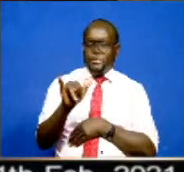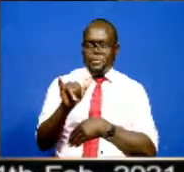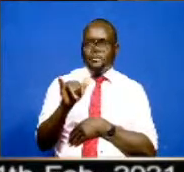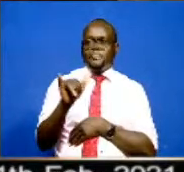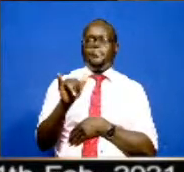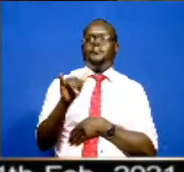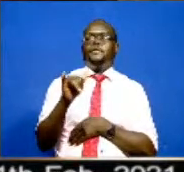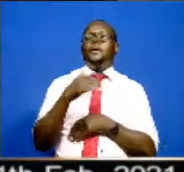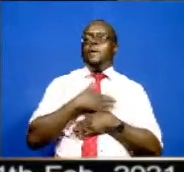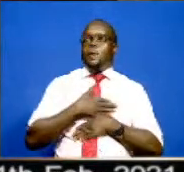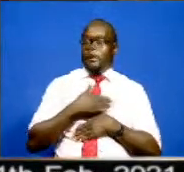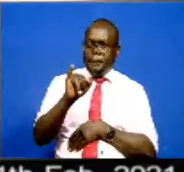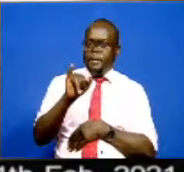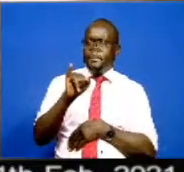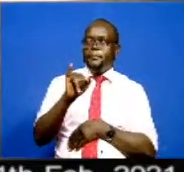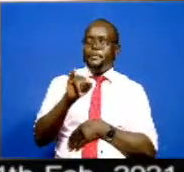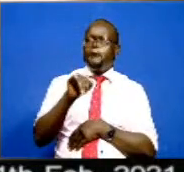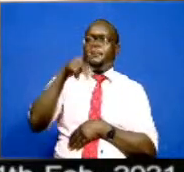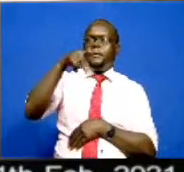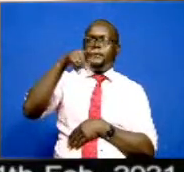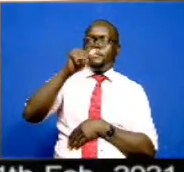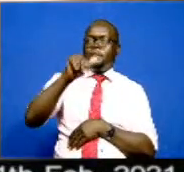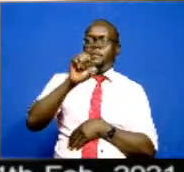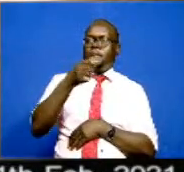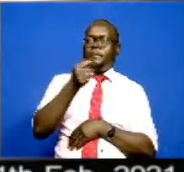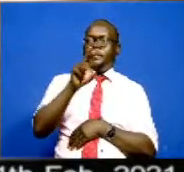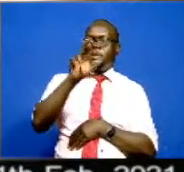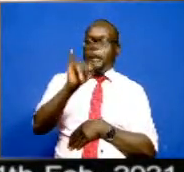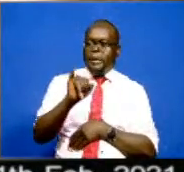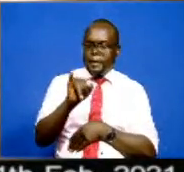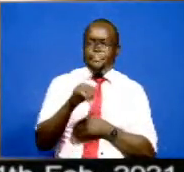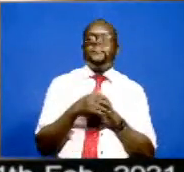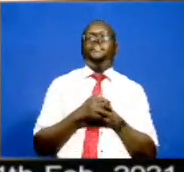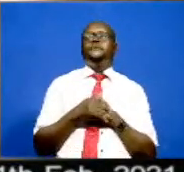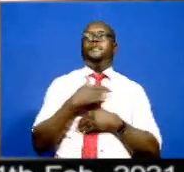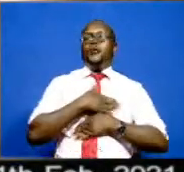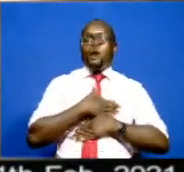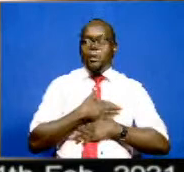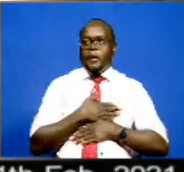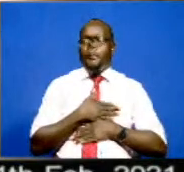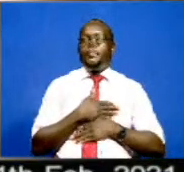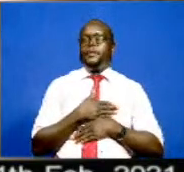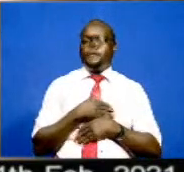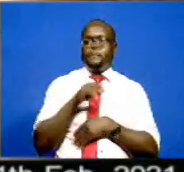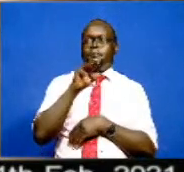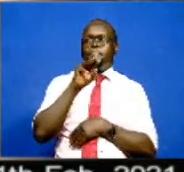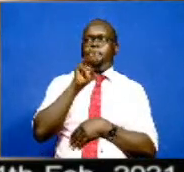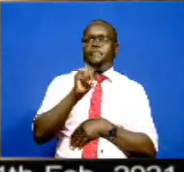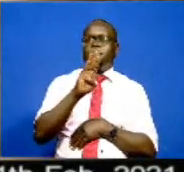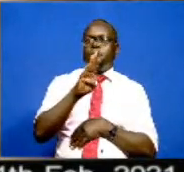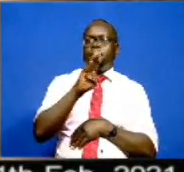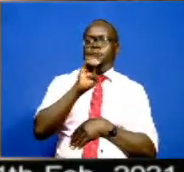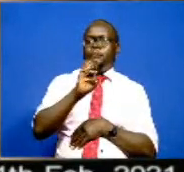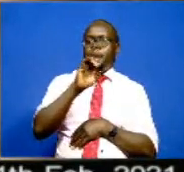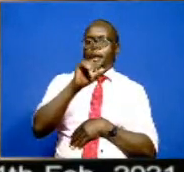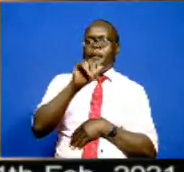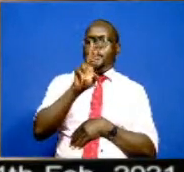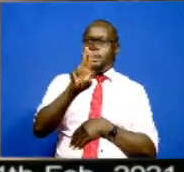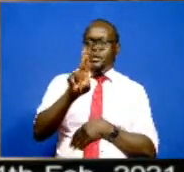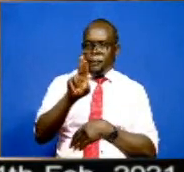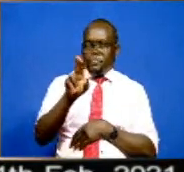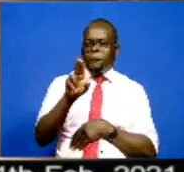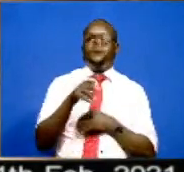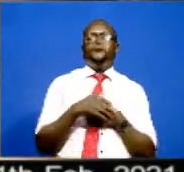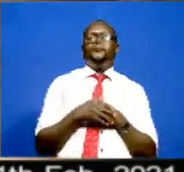The Honorable James Kanini Rosana Pasaris, MP. The Honorable Gertrude Beyu Mwanyanje,